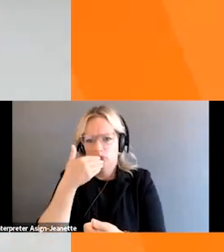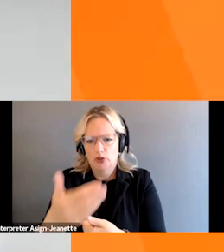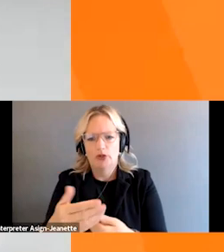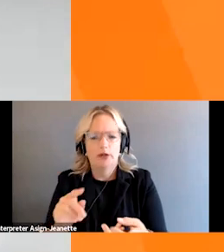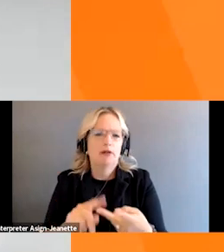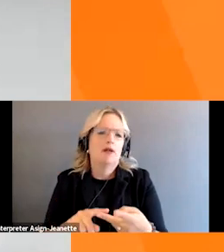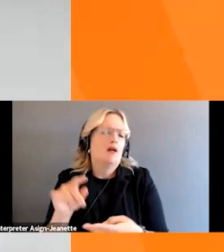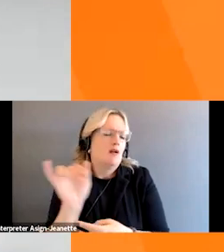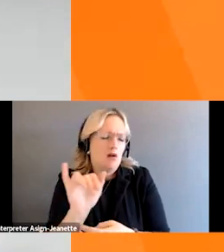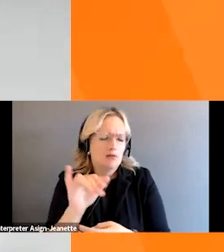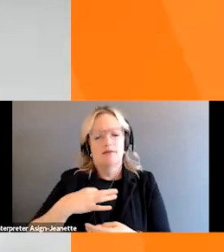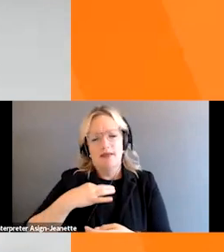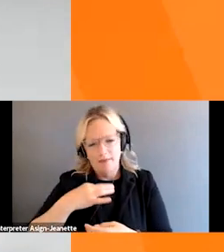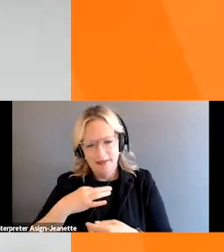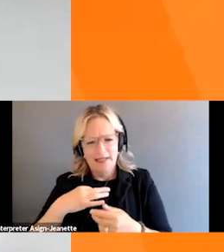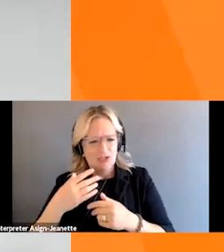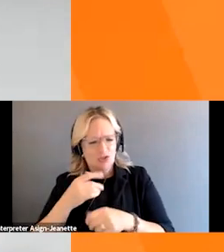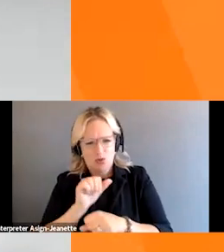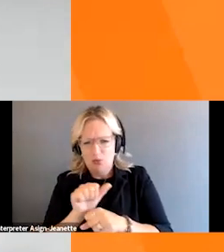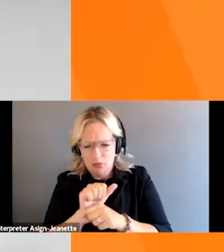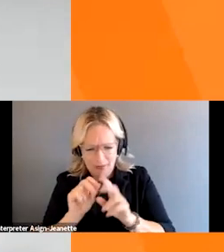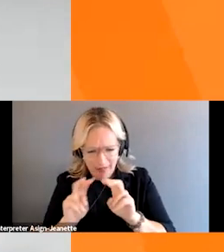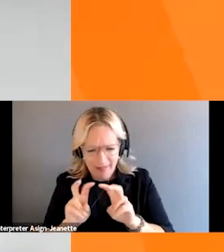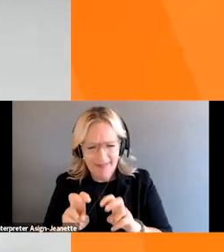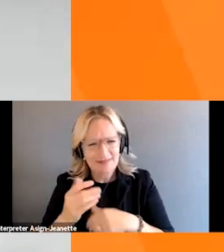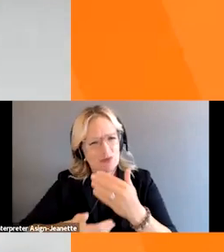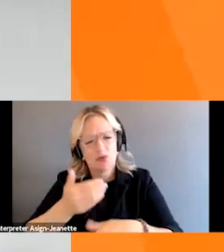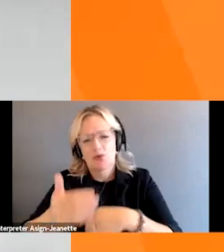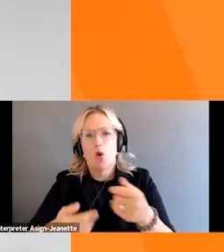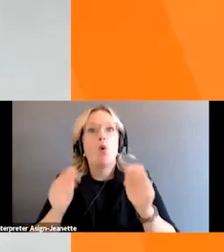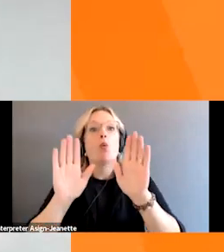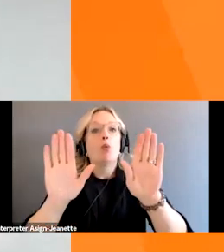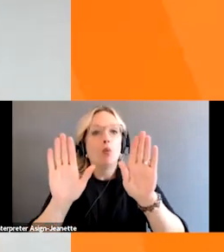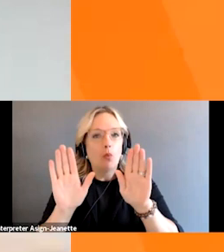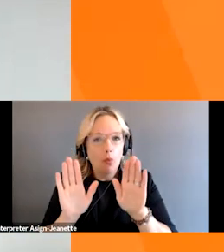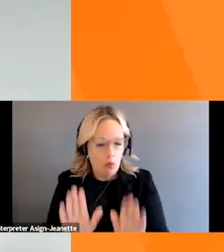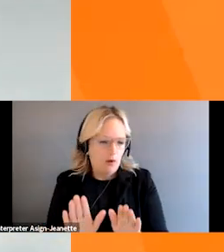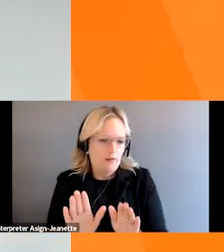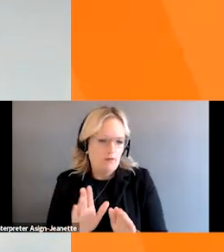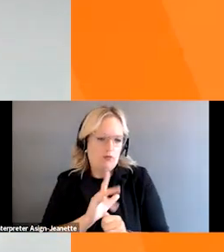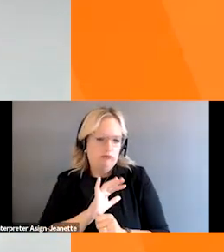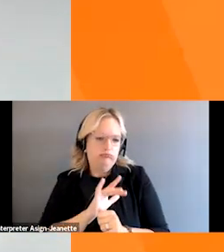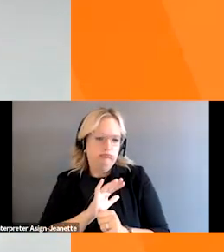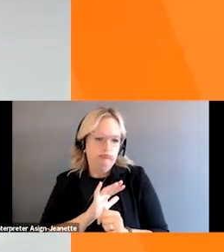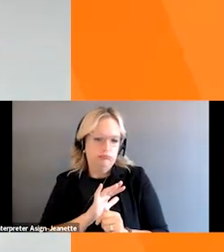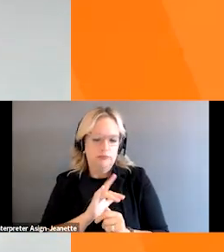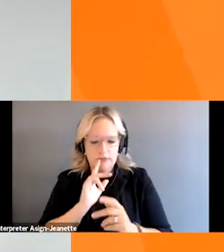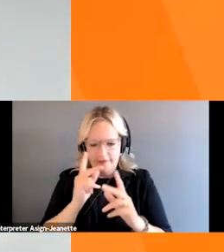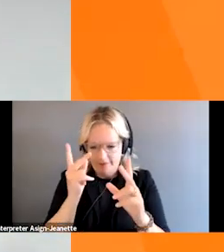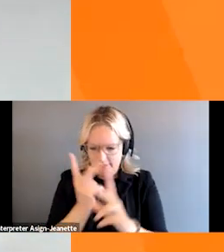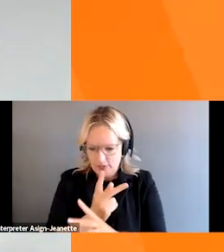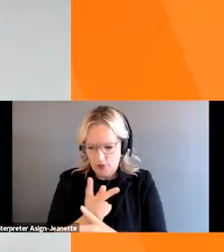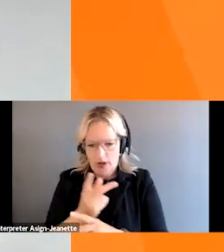through everything looks great. What a great way to kind of plan out and figure out what your values are